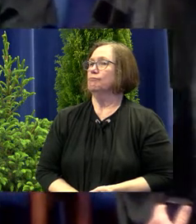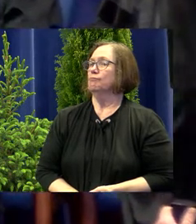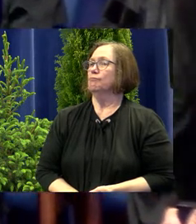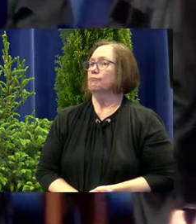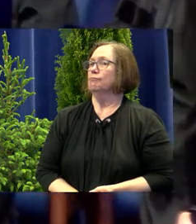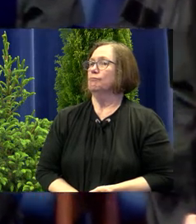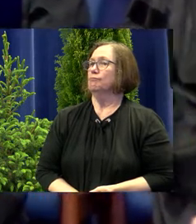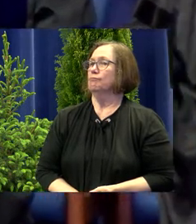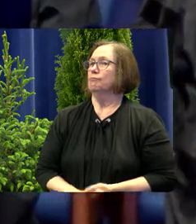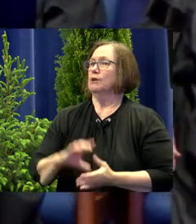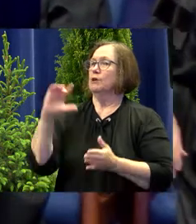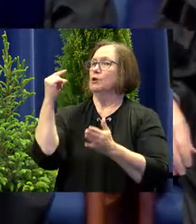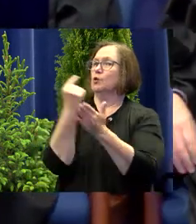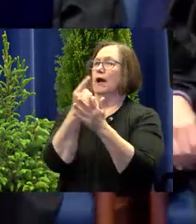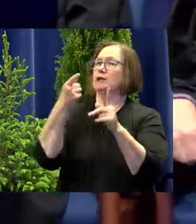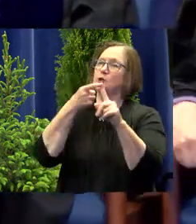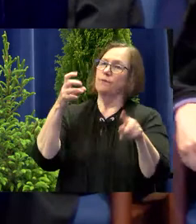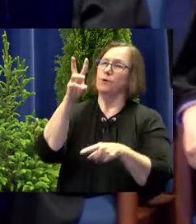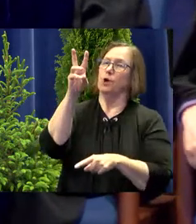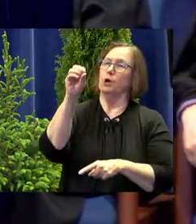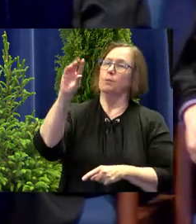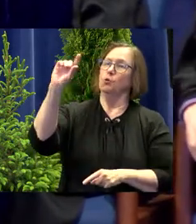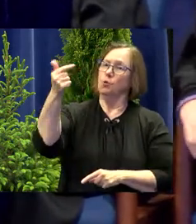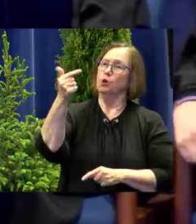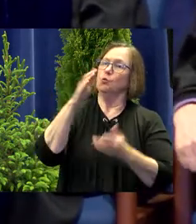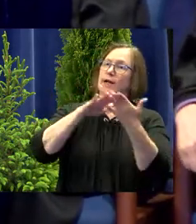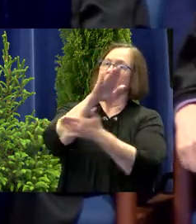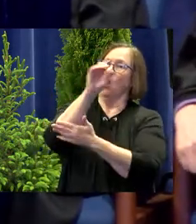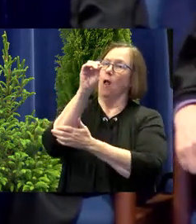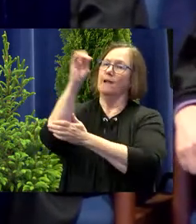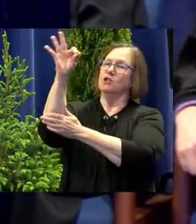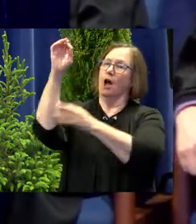Presenting graduates from the Woodring College of Education.